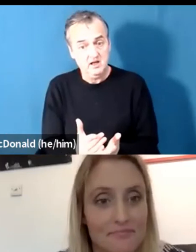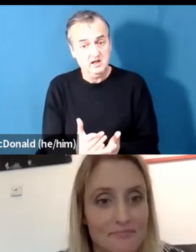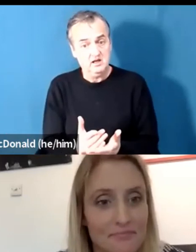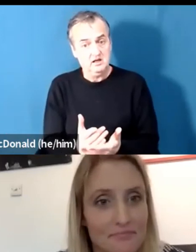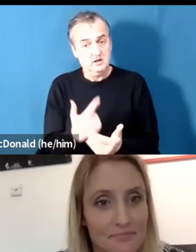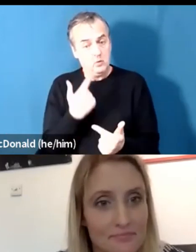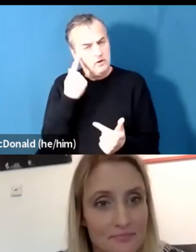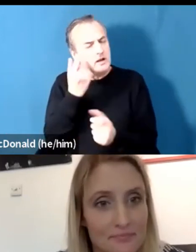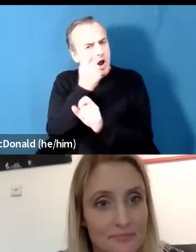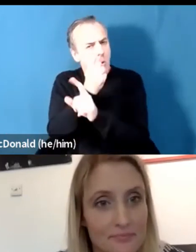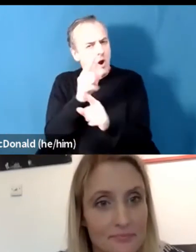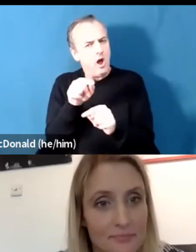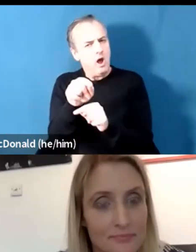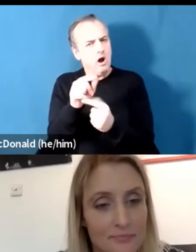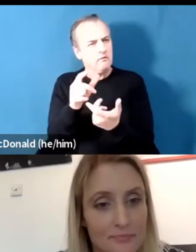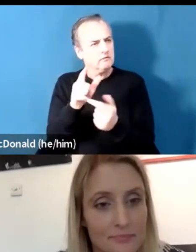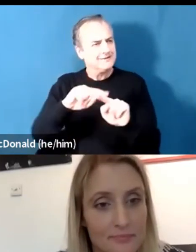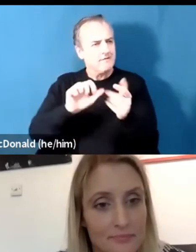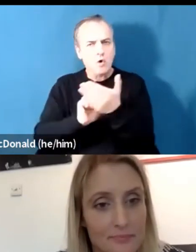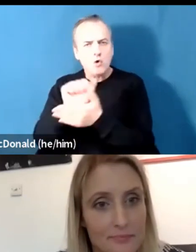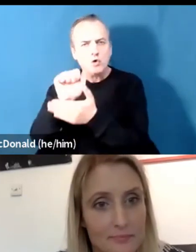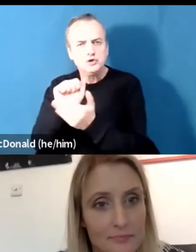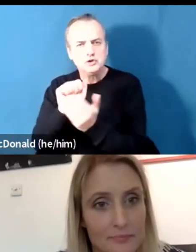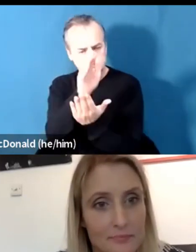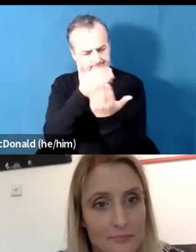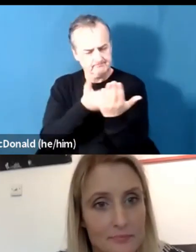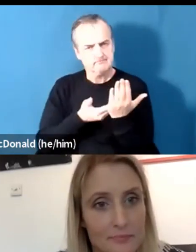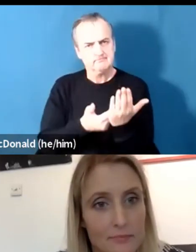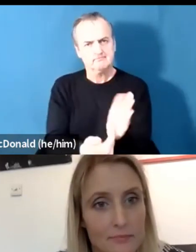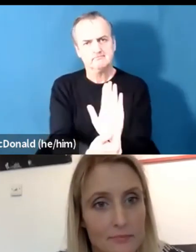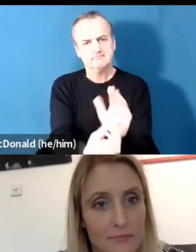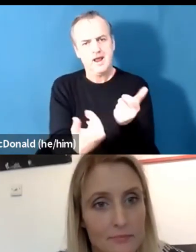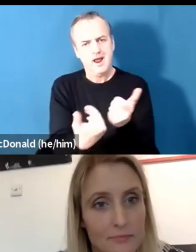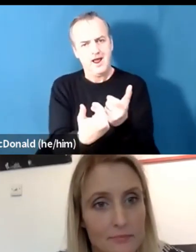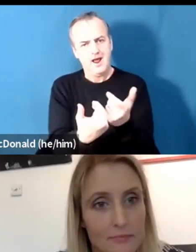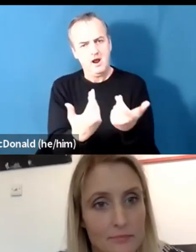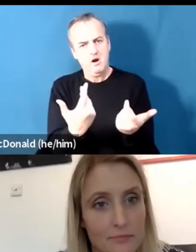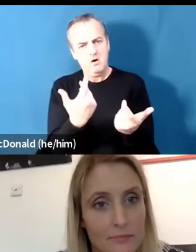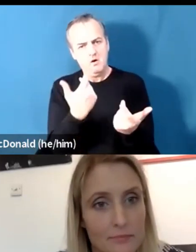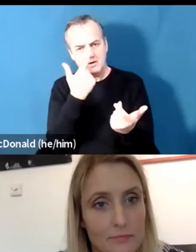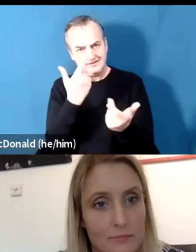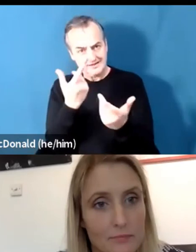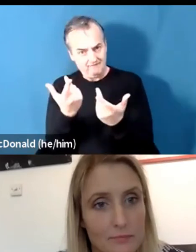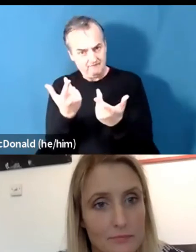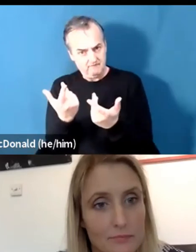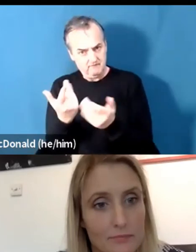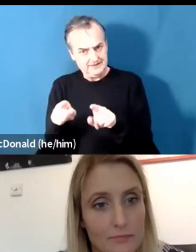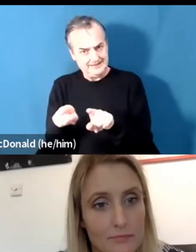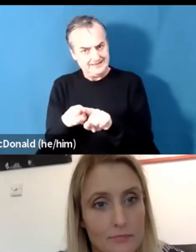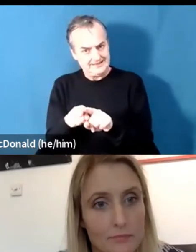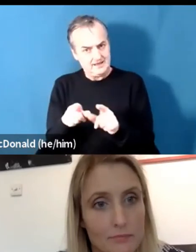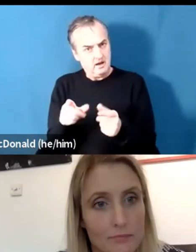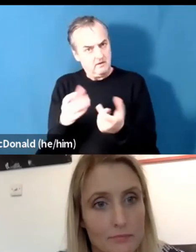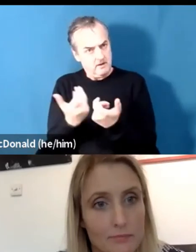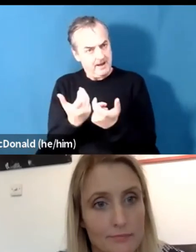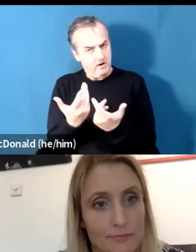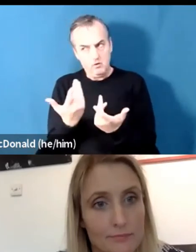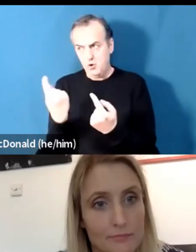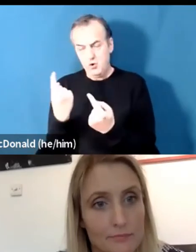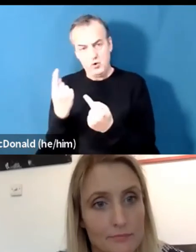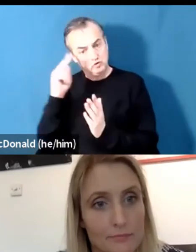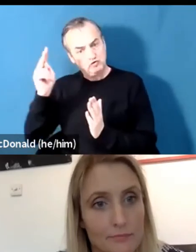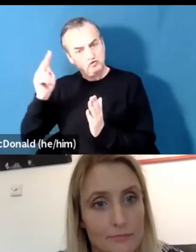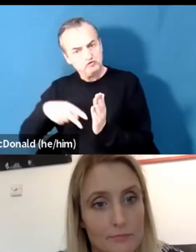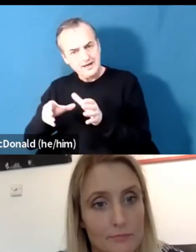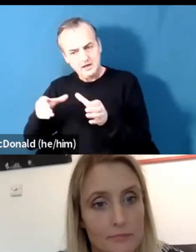a bit mindful of that in terms of who we thought about for our pool of readers. We've been mindful of trying to make sure that we've